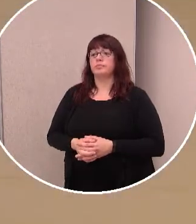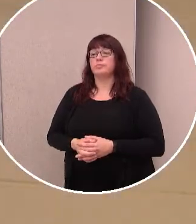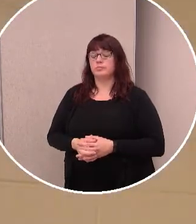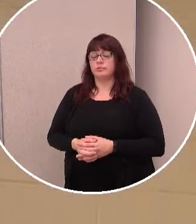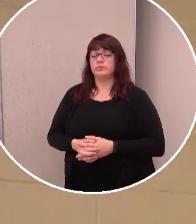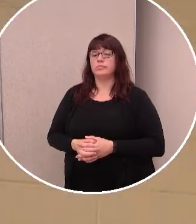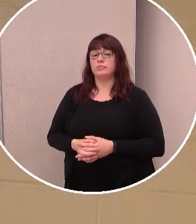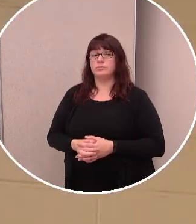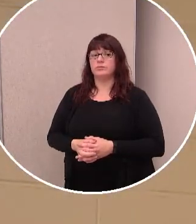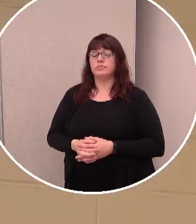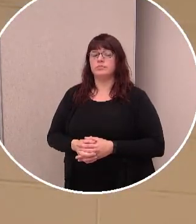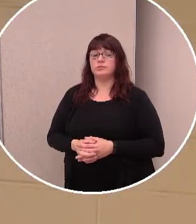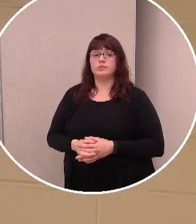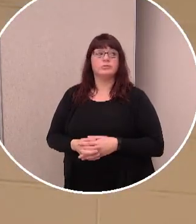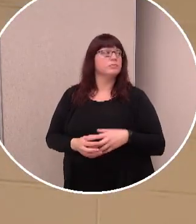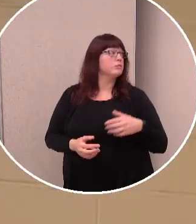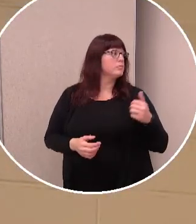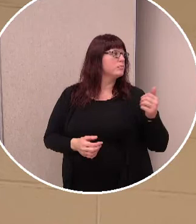Thank you.